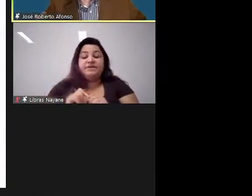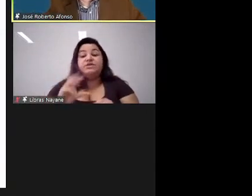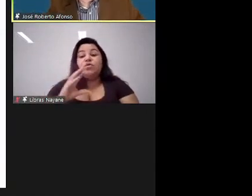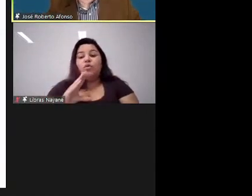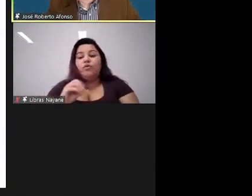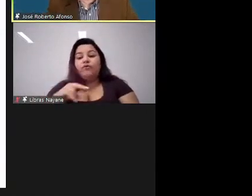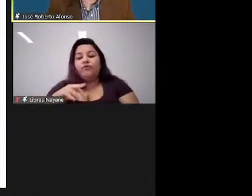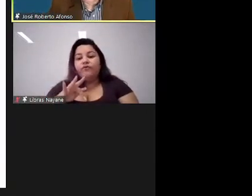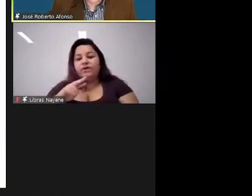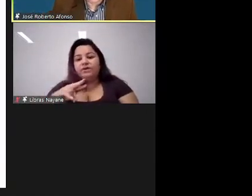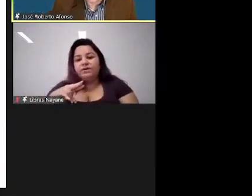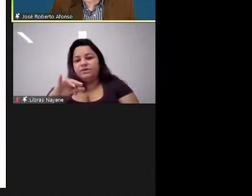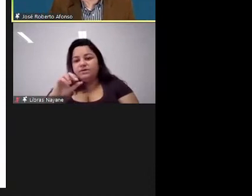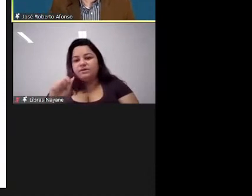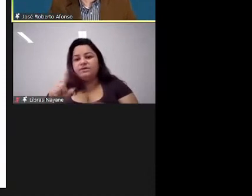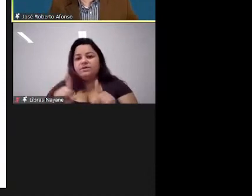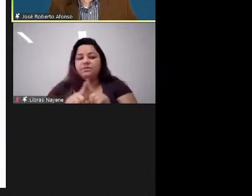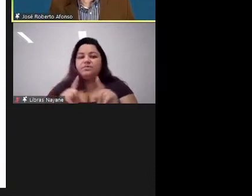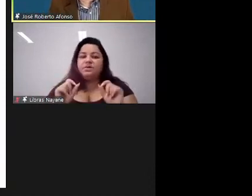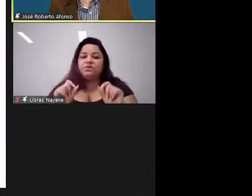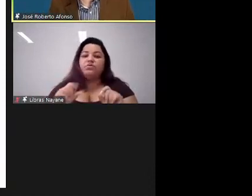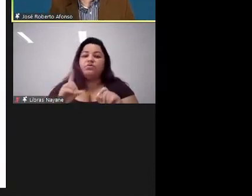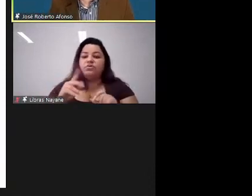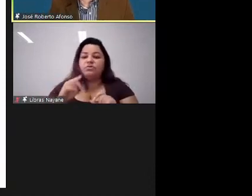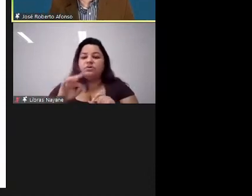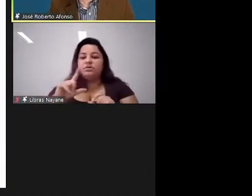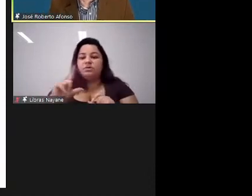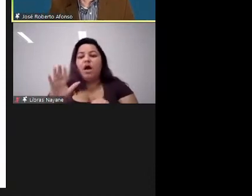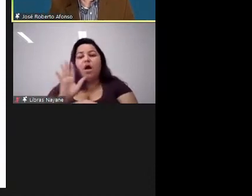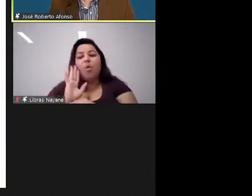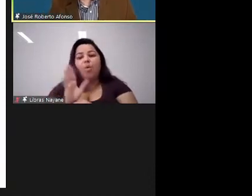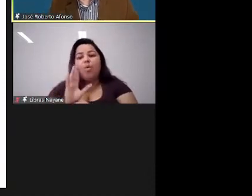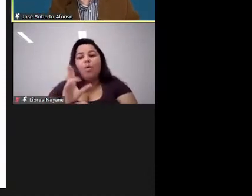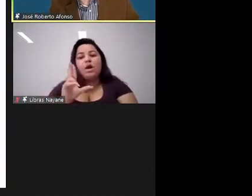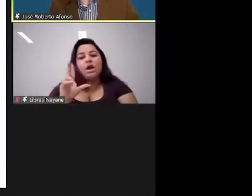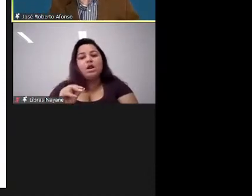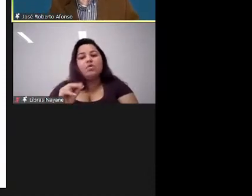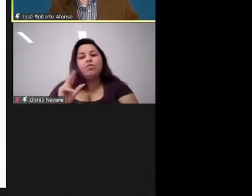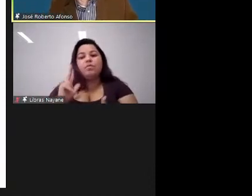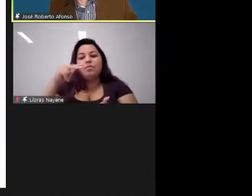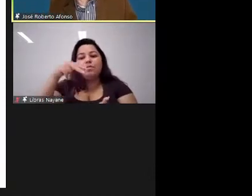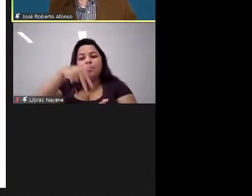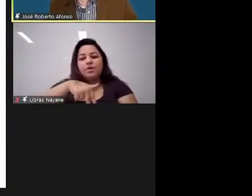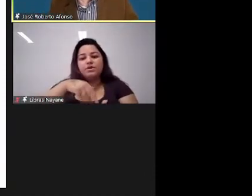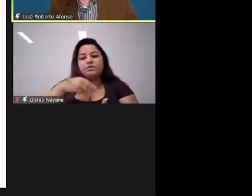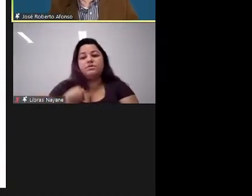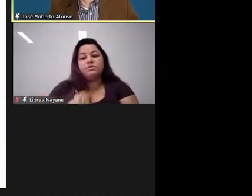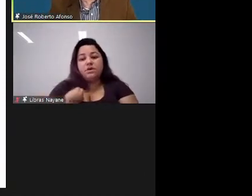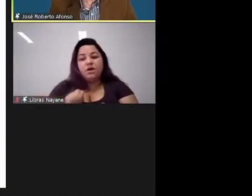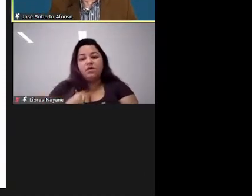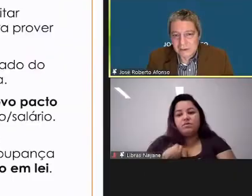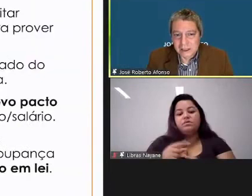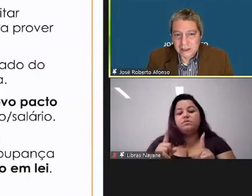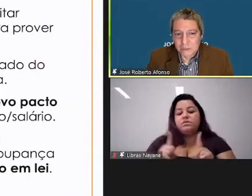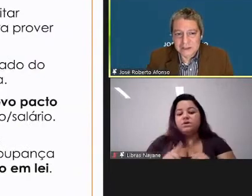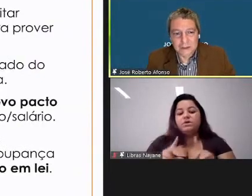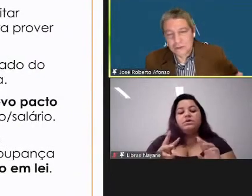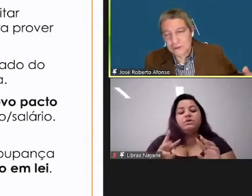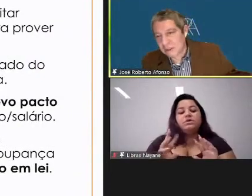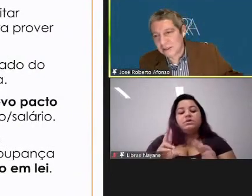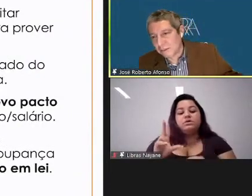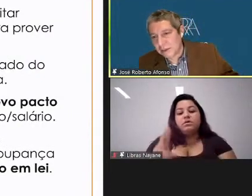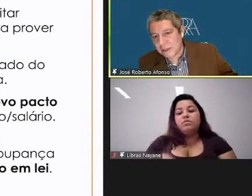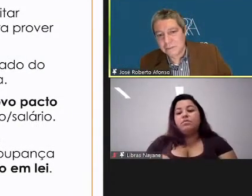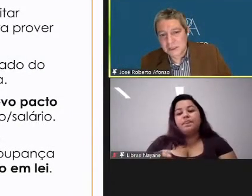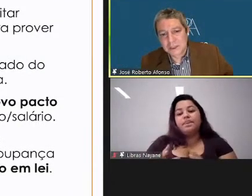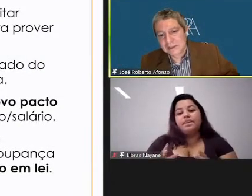are having this conference remotely, digitally, and not physically. This is